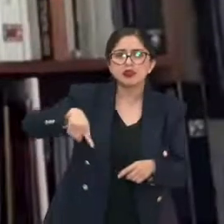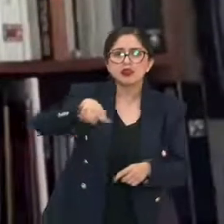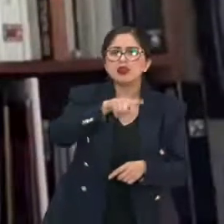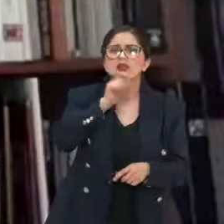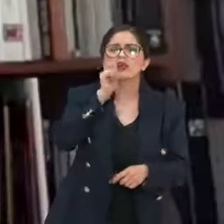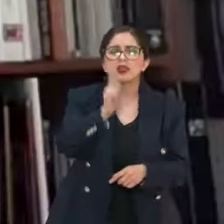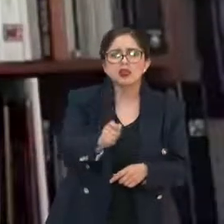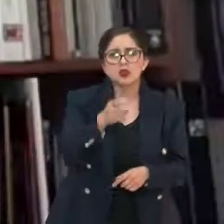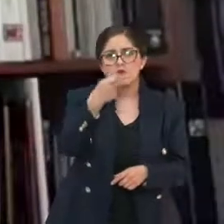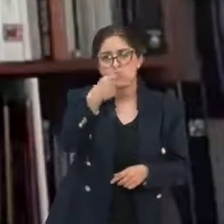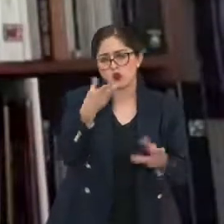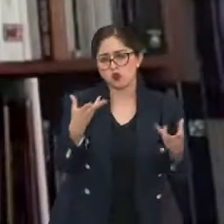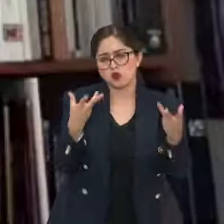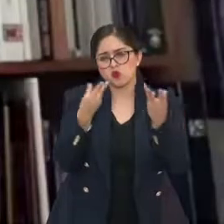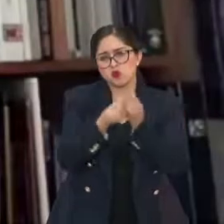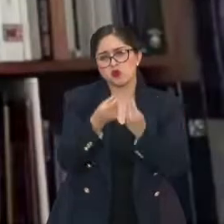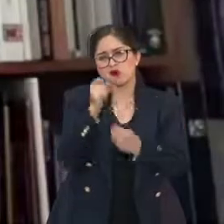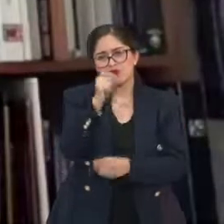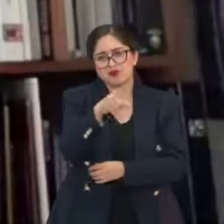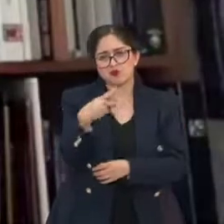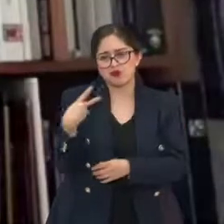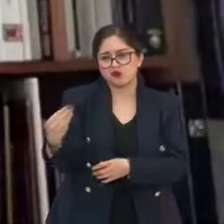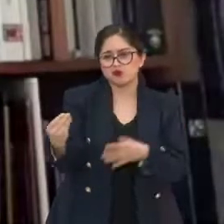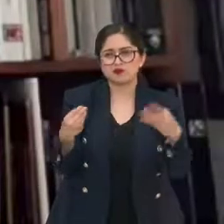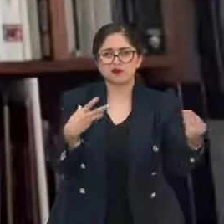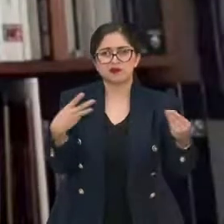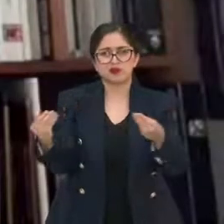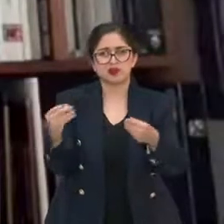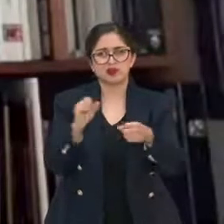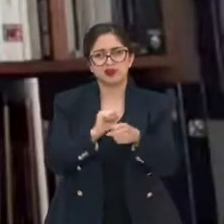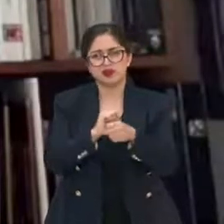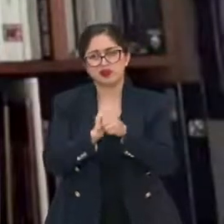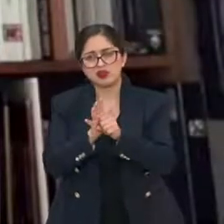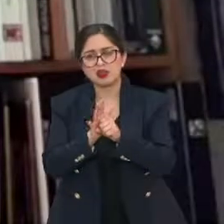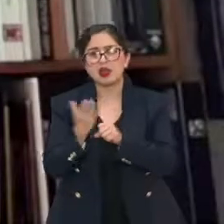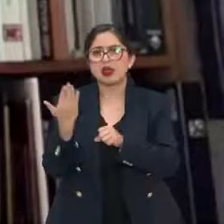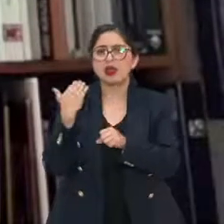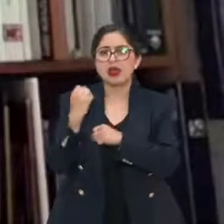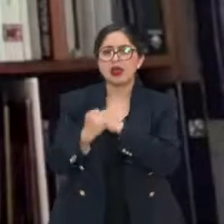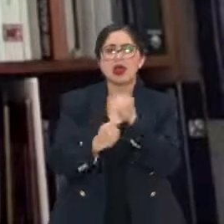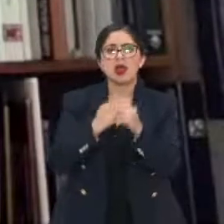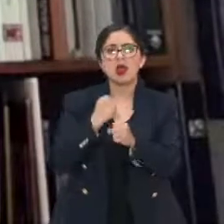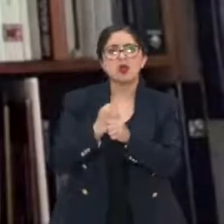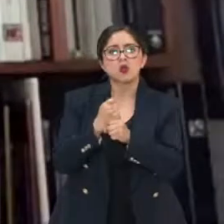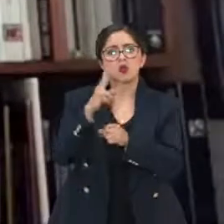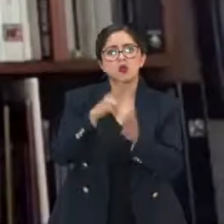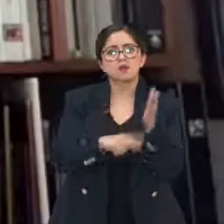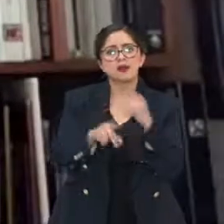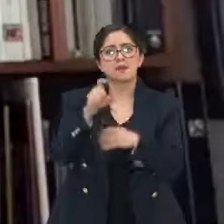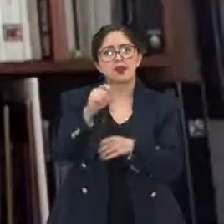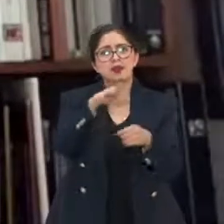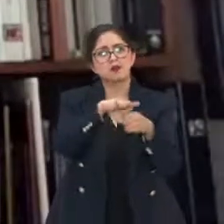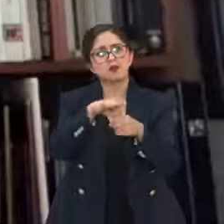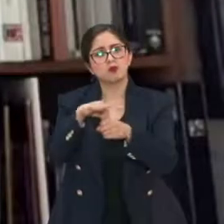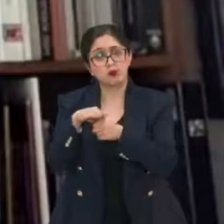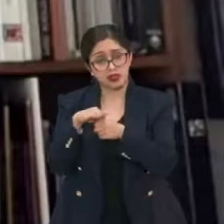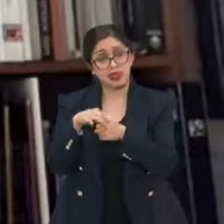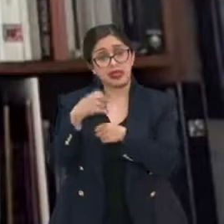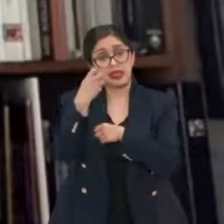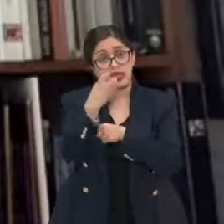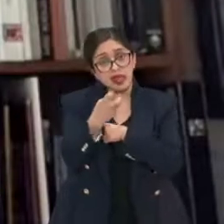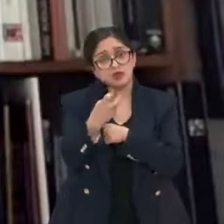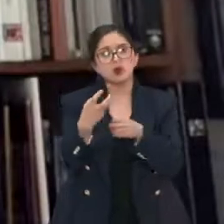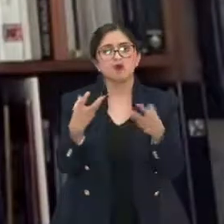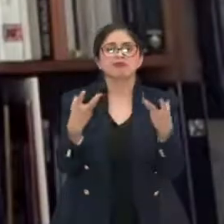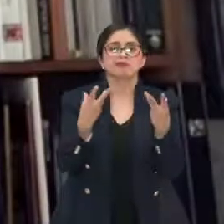serious circumstances of difficulty added to the COVID pandemics for the elections of